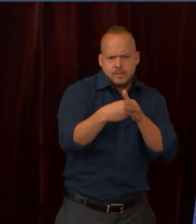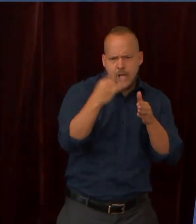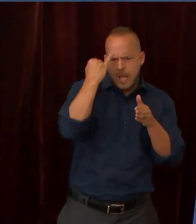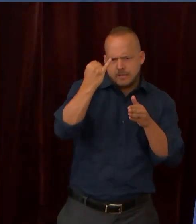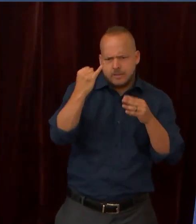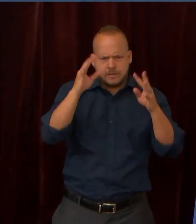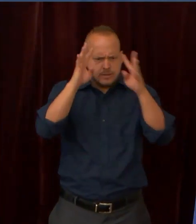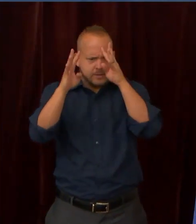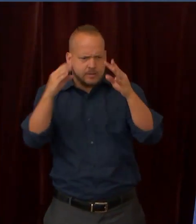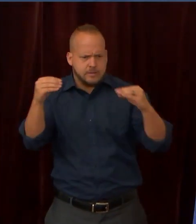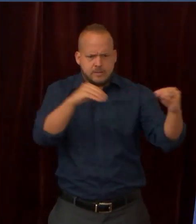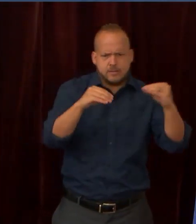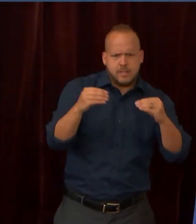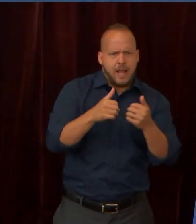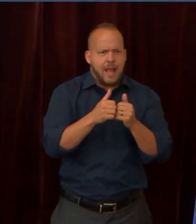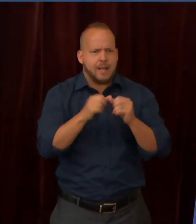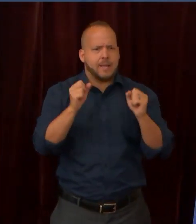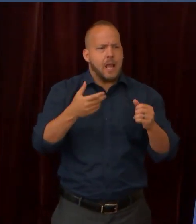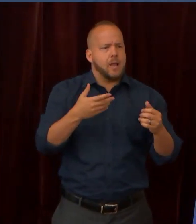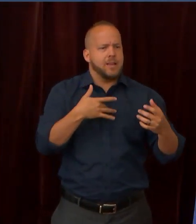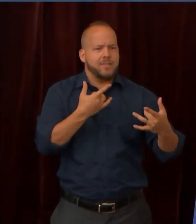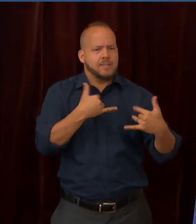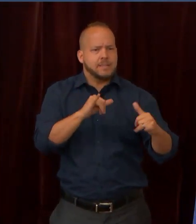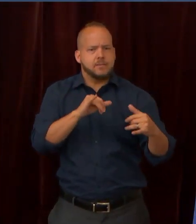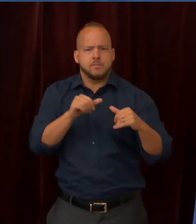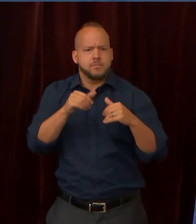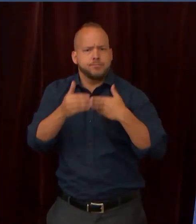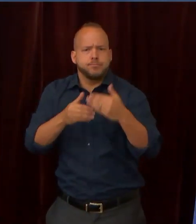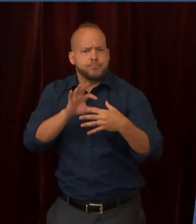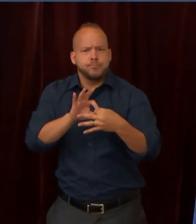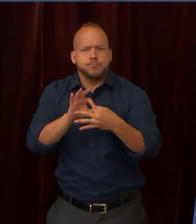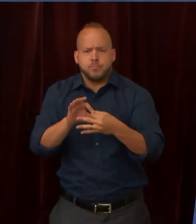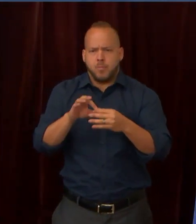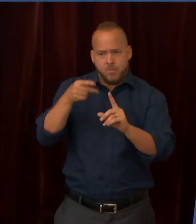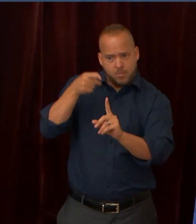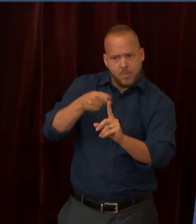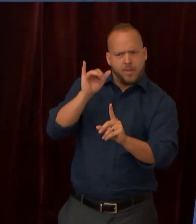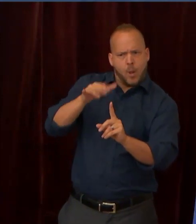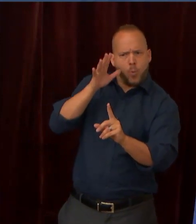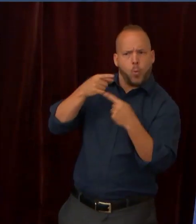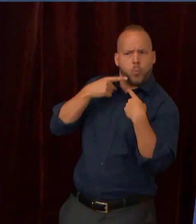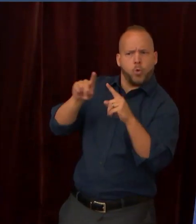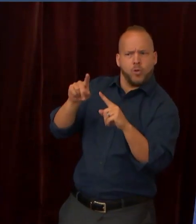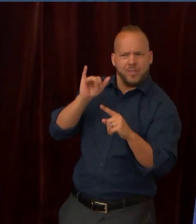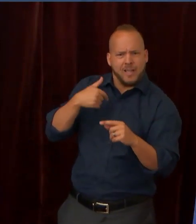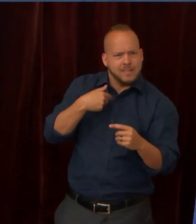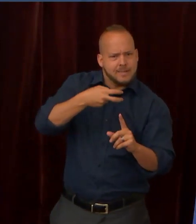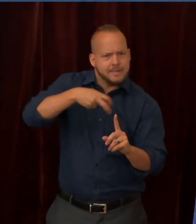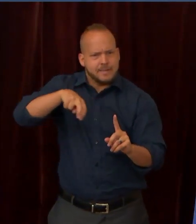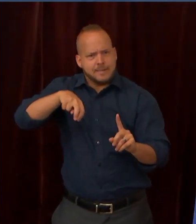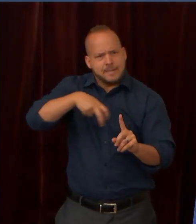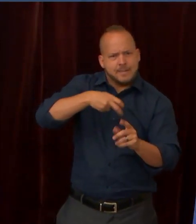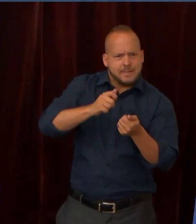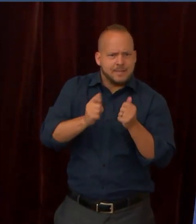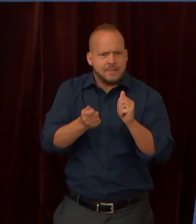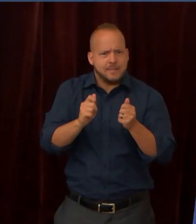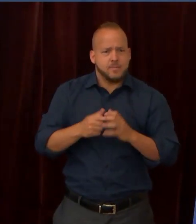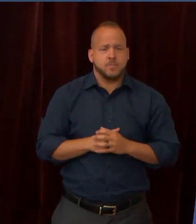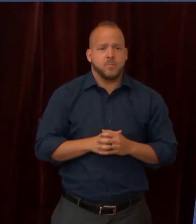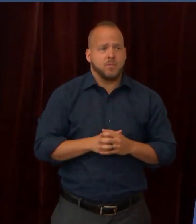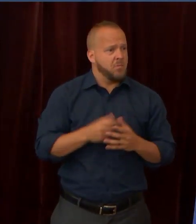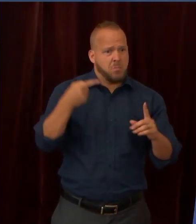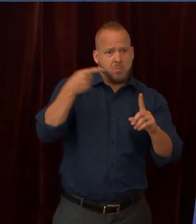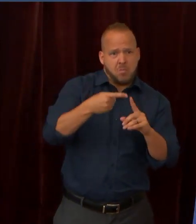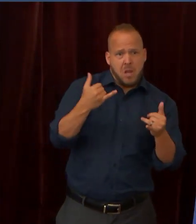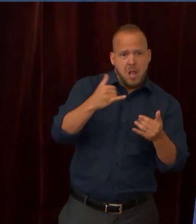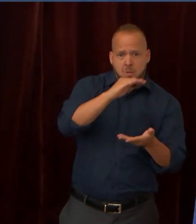be in place to work. We can't say that right today in a number of these